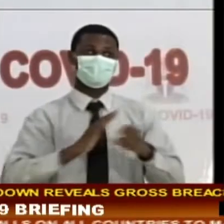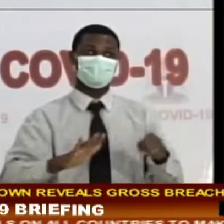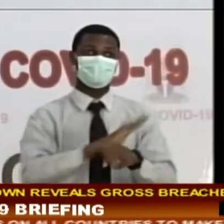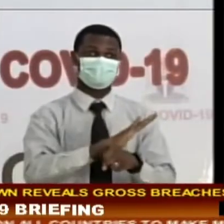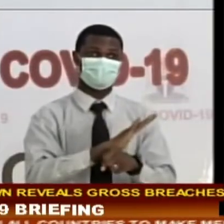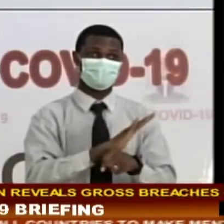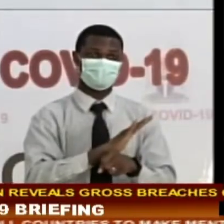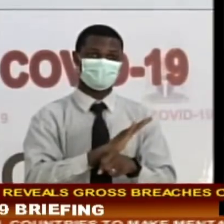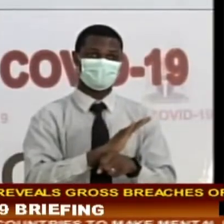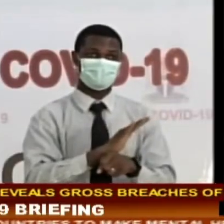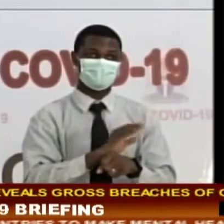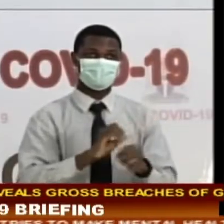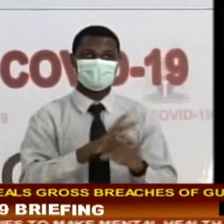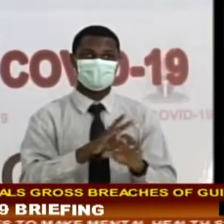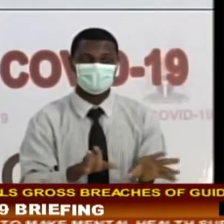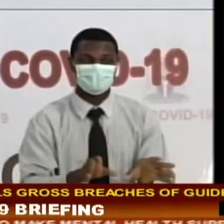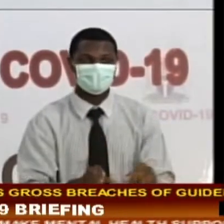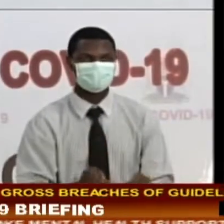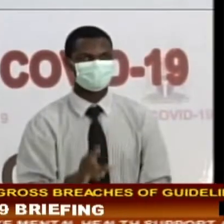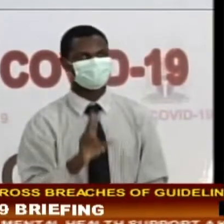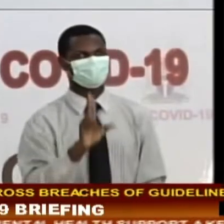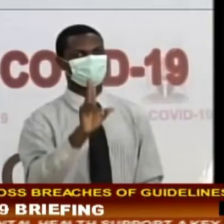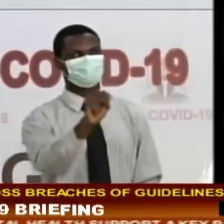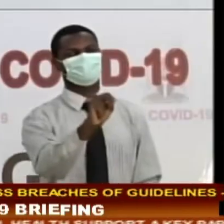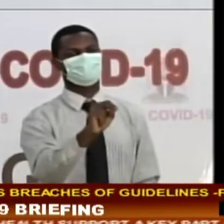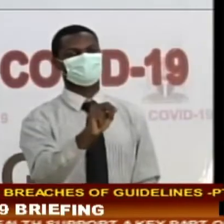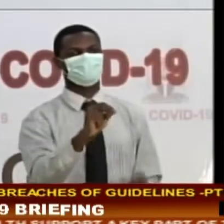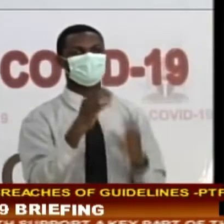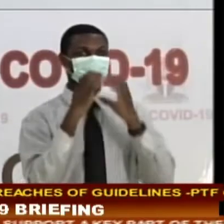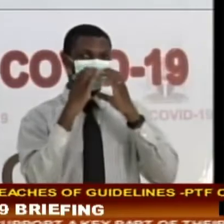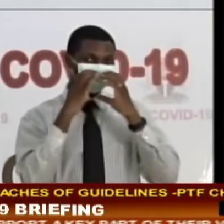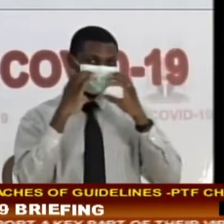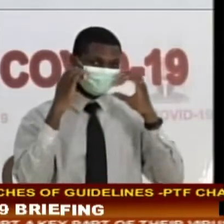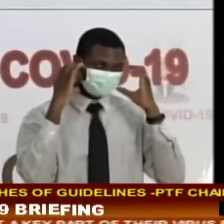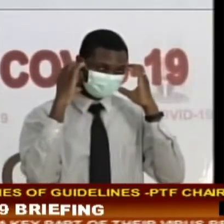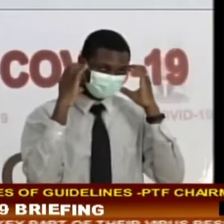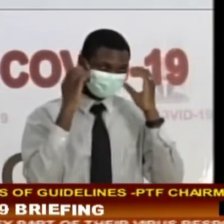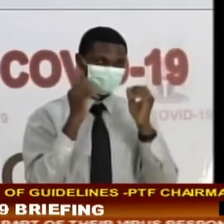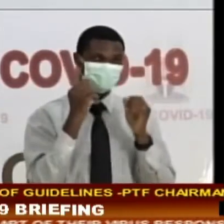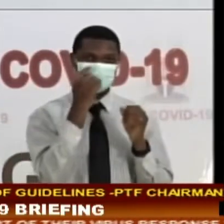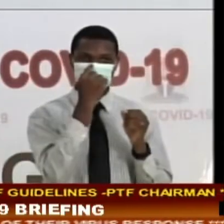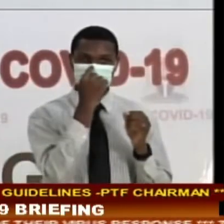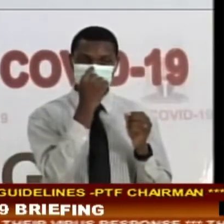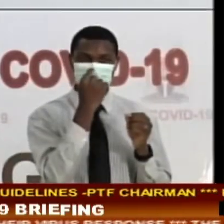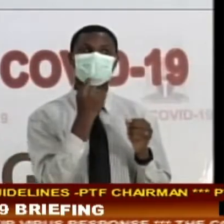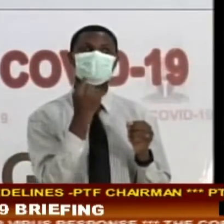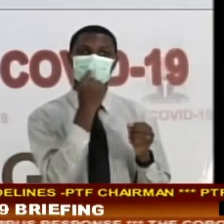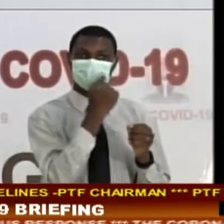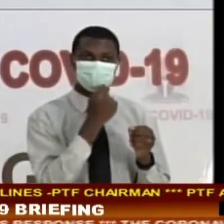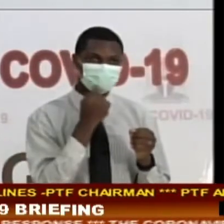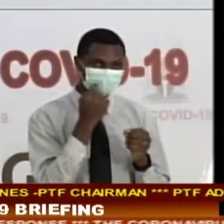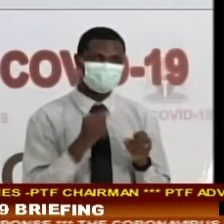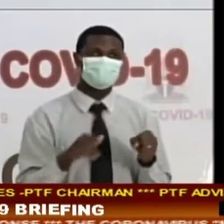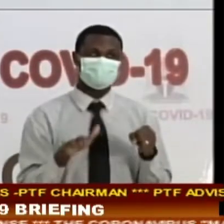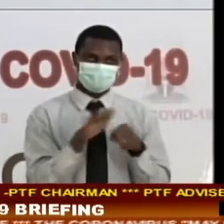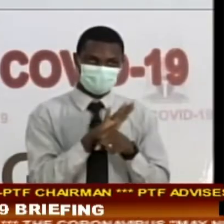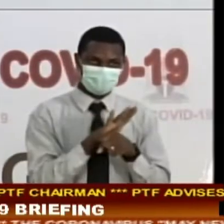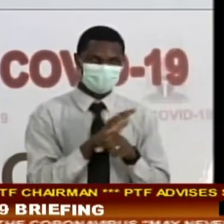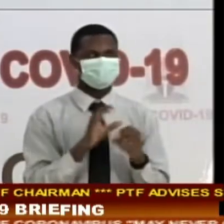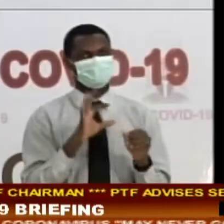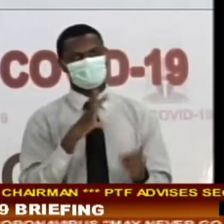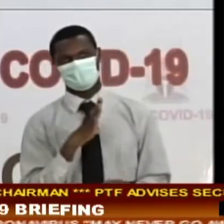face masks are used to cover the mucosal surfaces of the nose and mouth as far as I know there are no face masks that